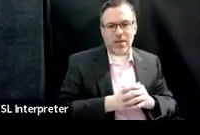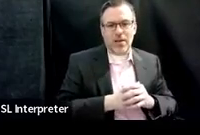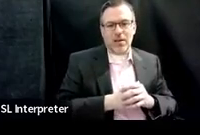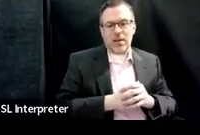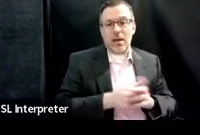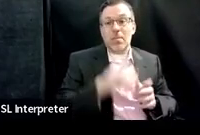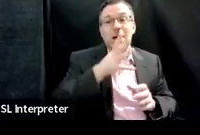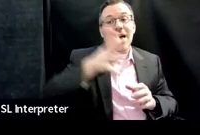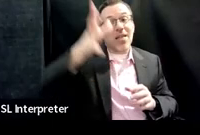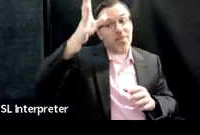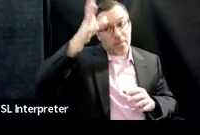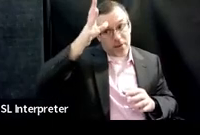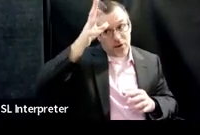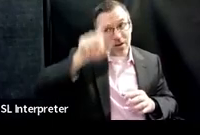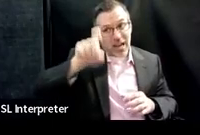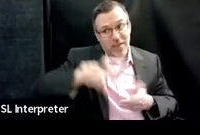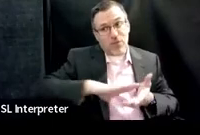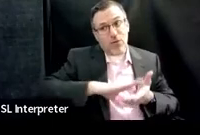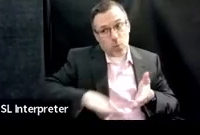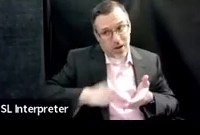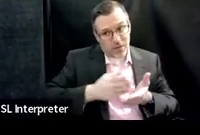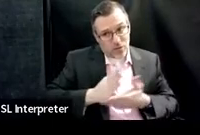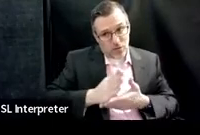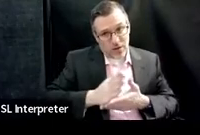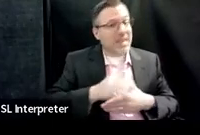it is not a team decision.